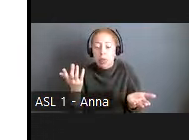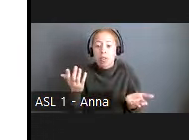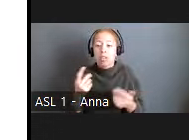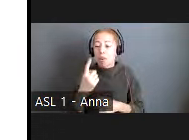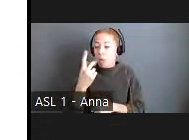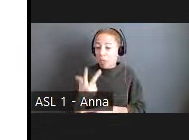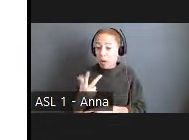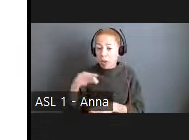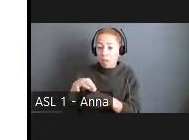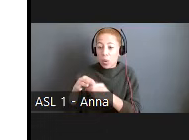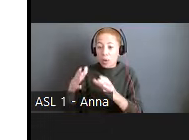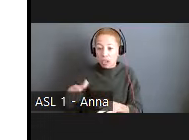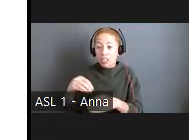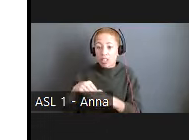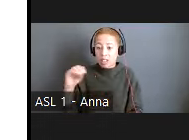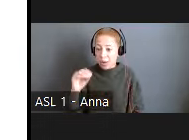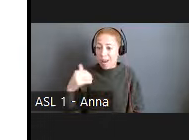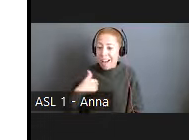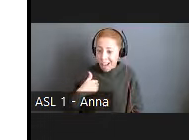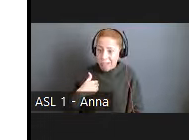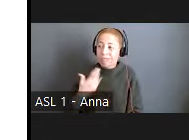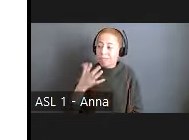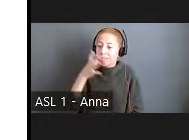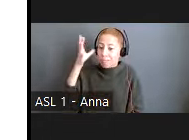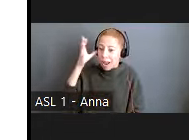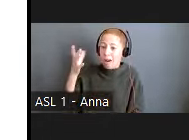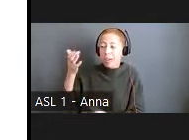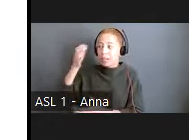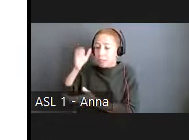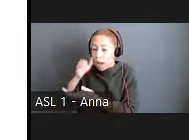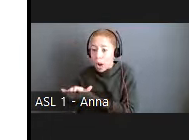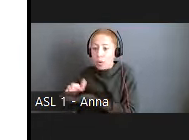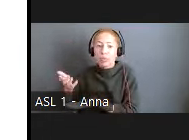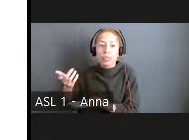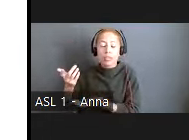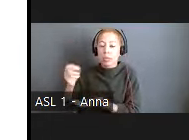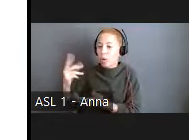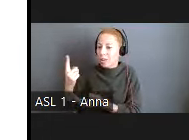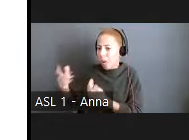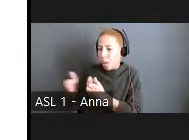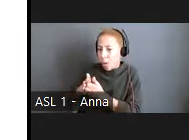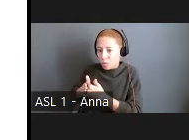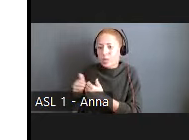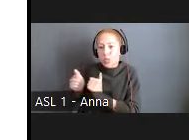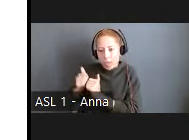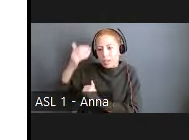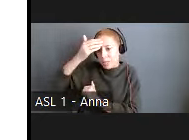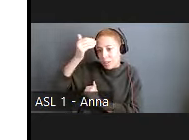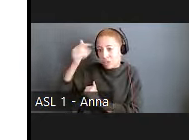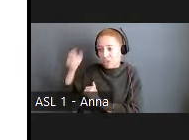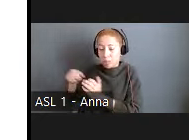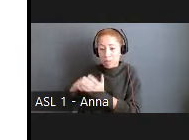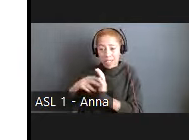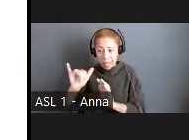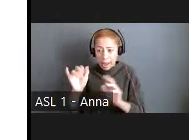in Ontario have a parent, spouse, or someone close to them living with dementia. This is an issue that matters to people.